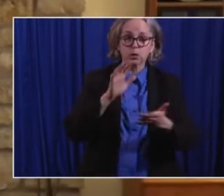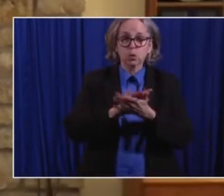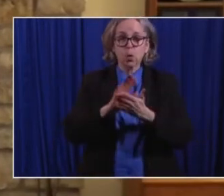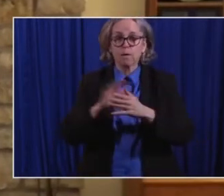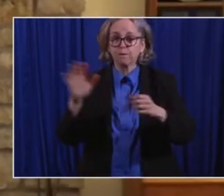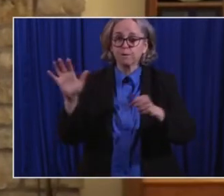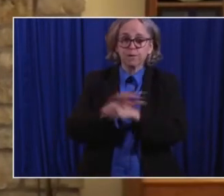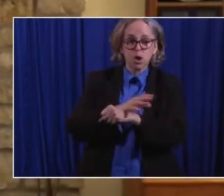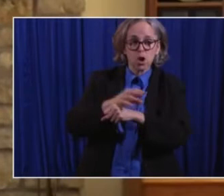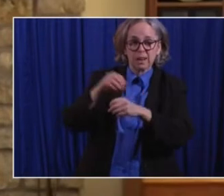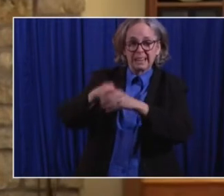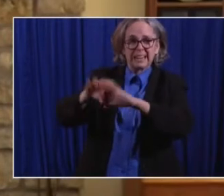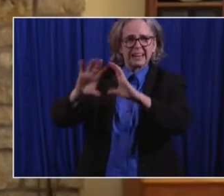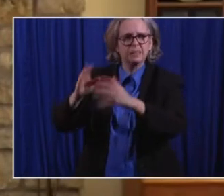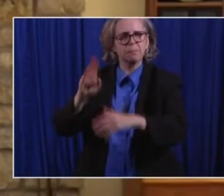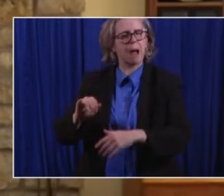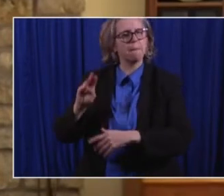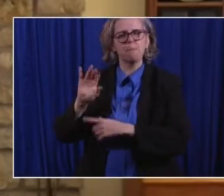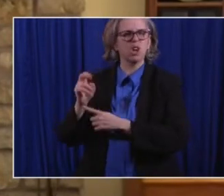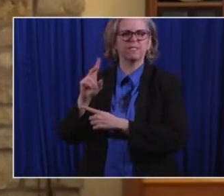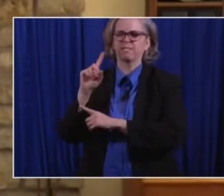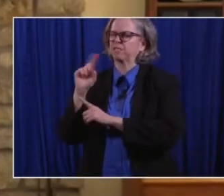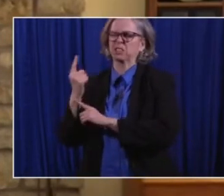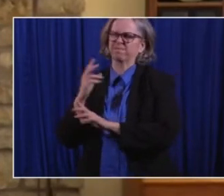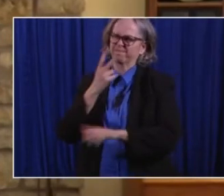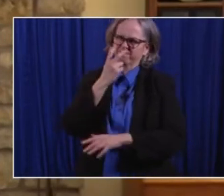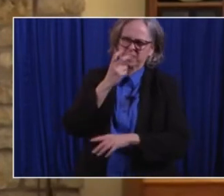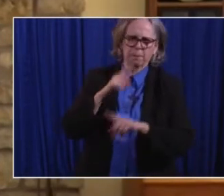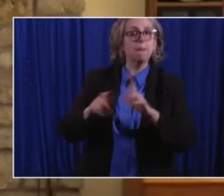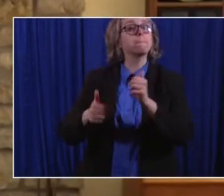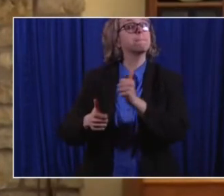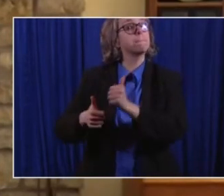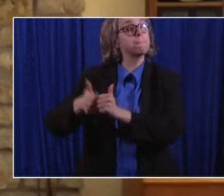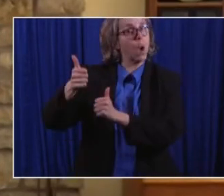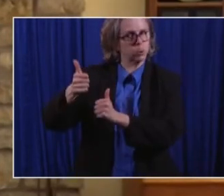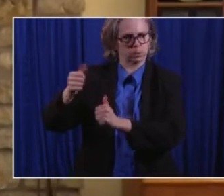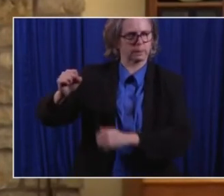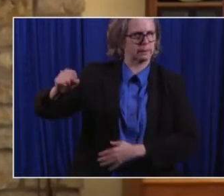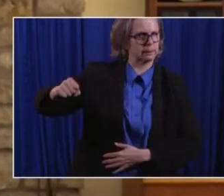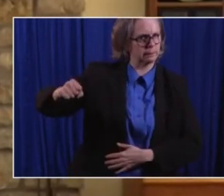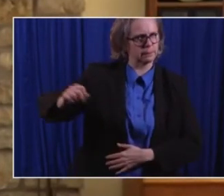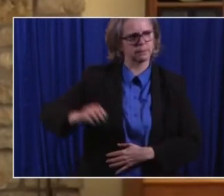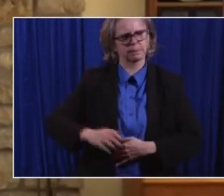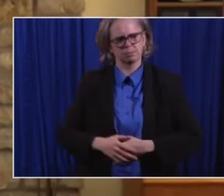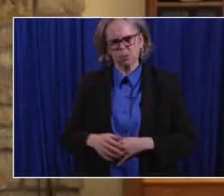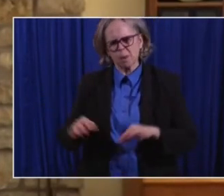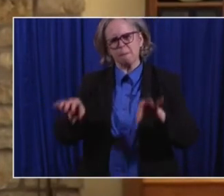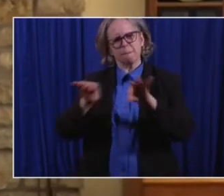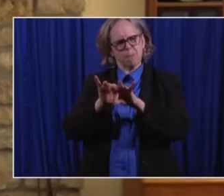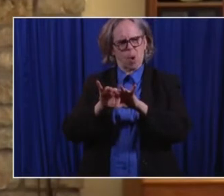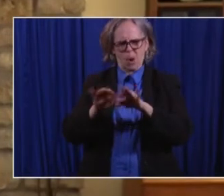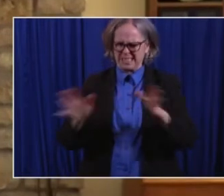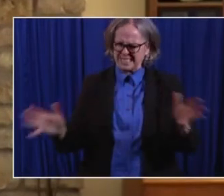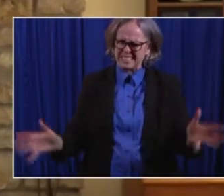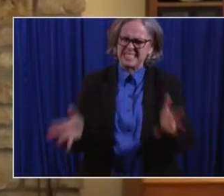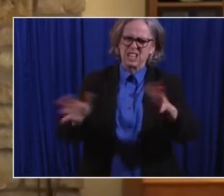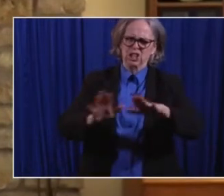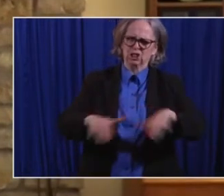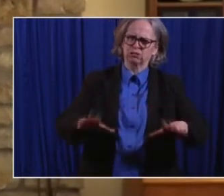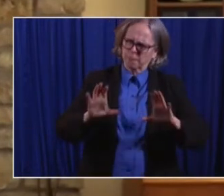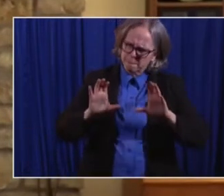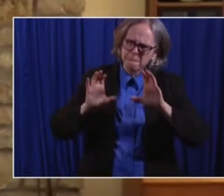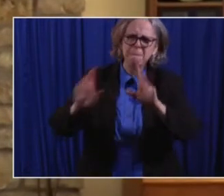of progress. It's very important for these students to be back in school. I thank everyone who's been a part of this, and it's